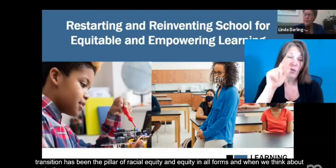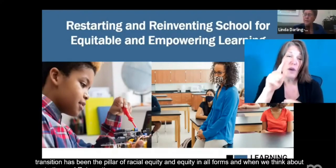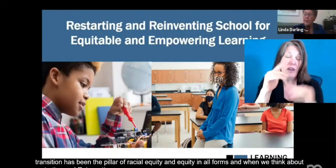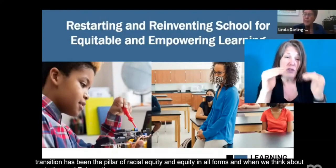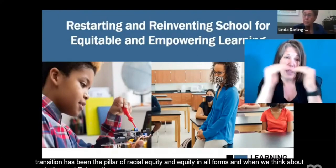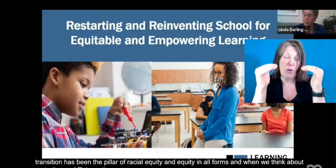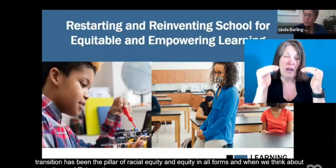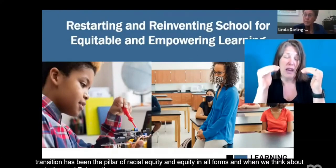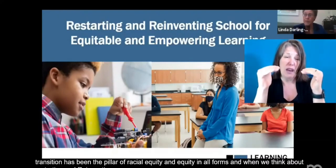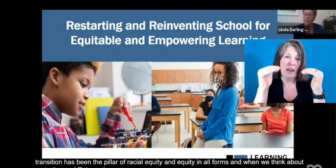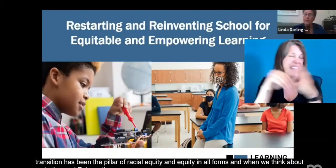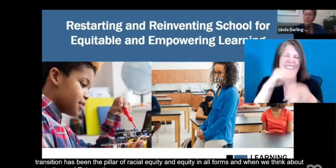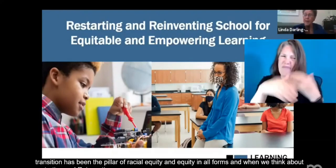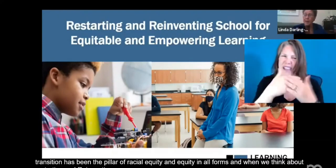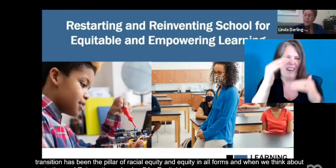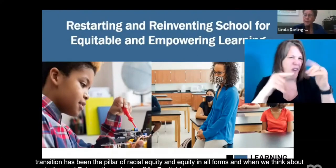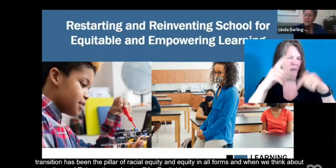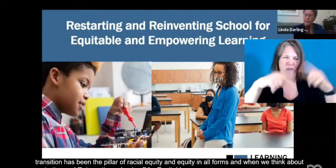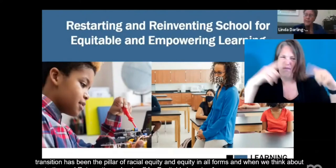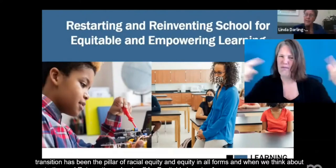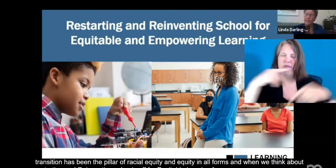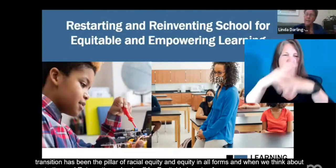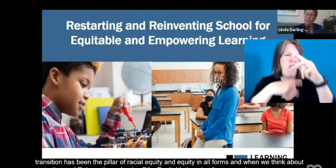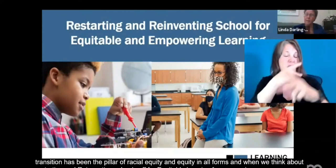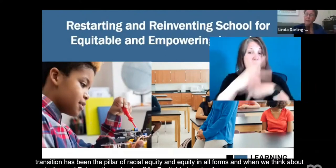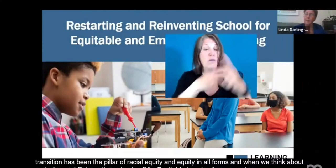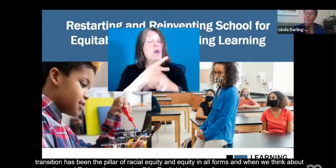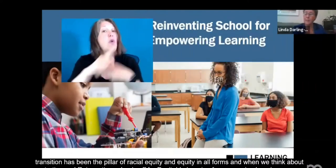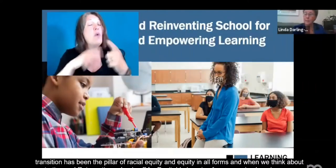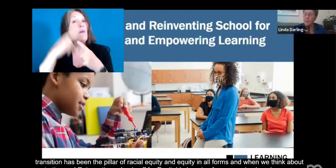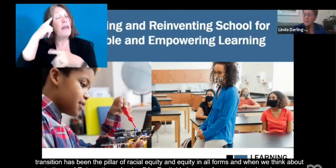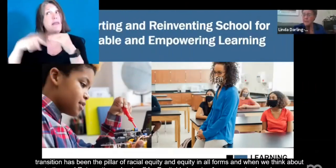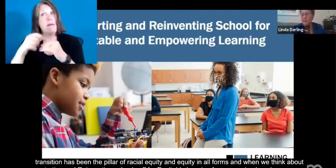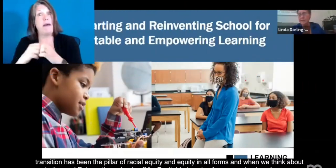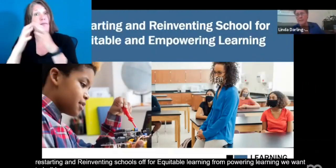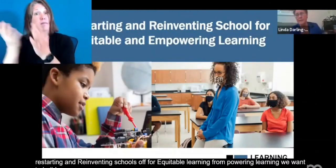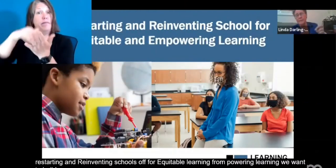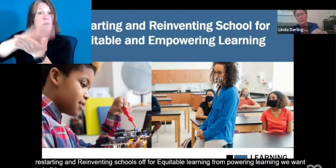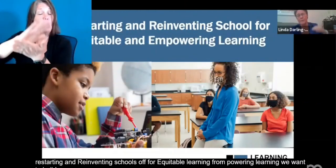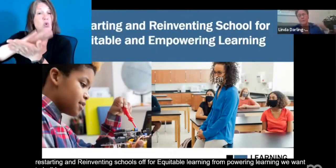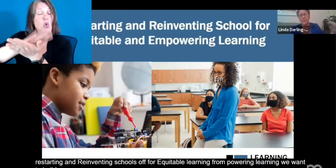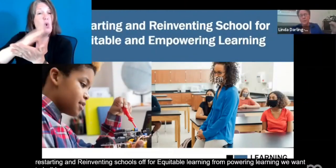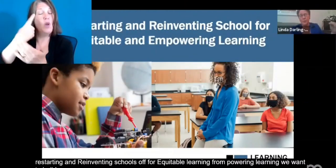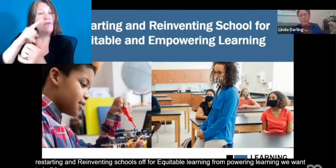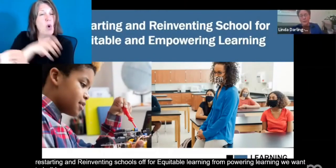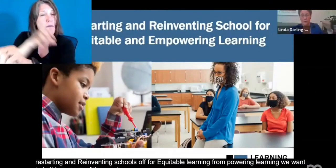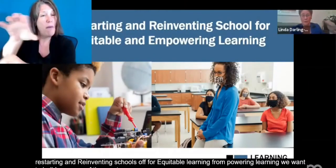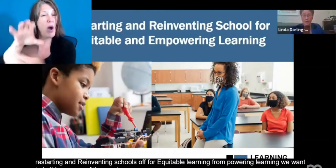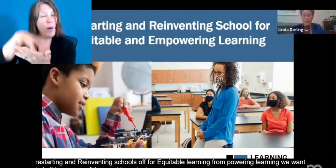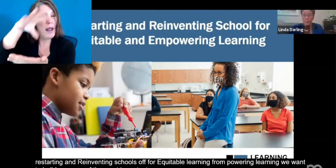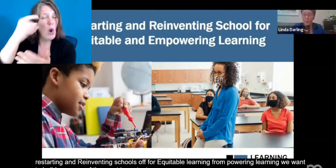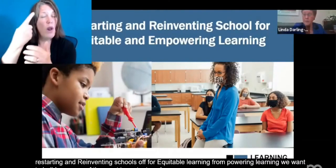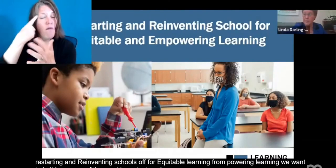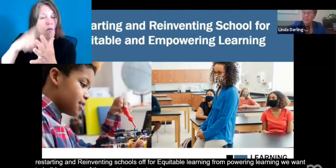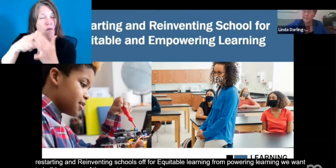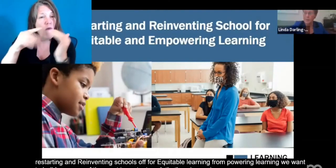for equitable learning, for empowering learning, we want to build on some of the most important work that's going